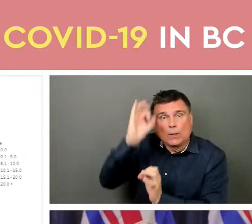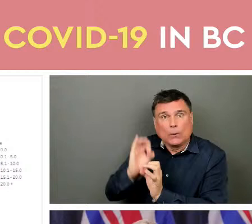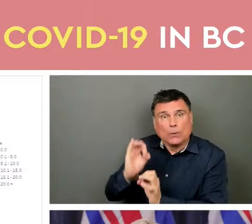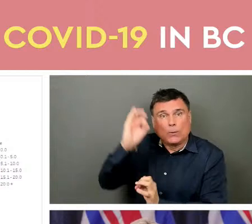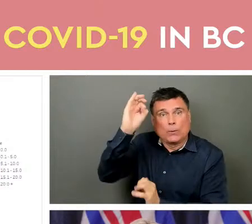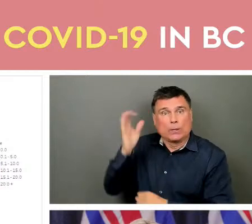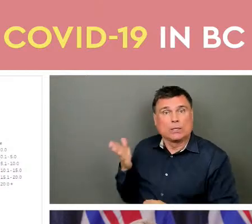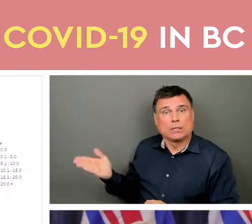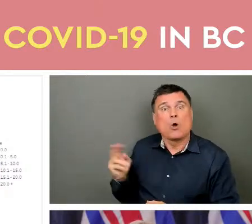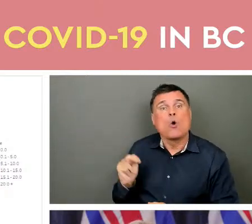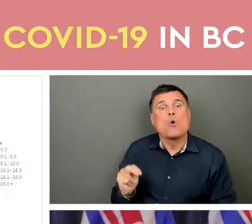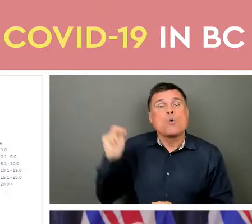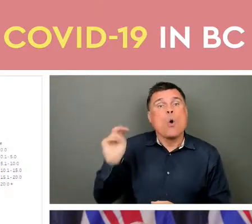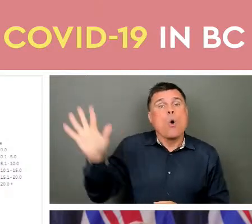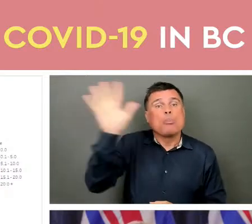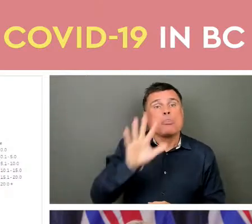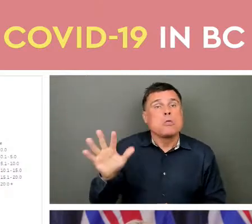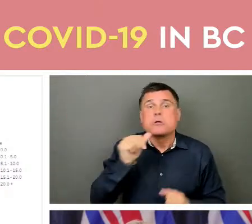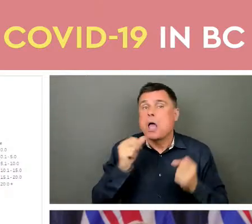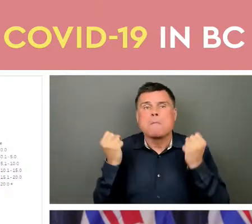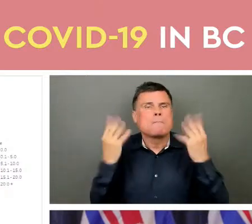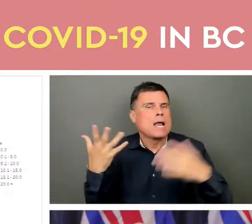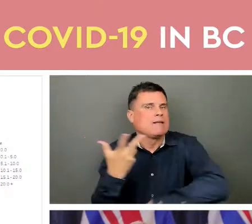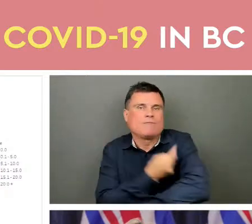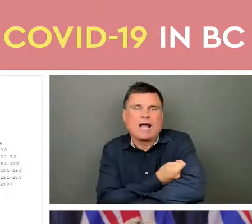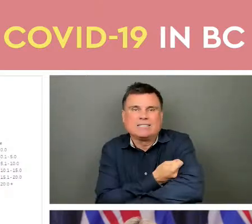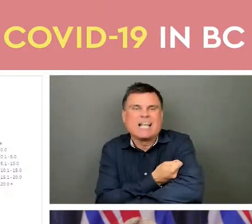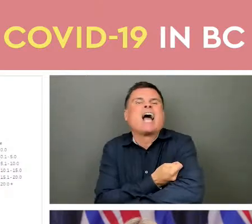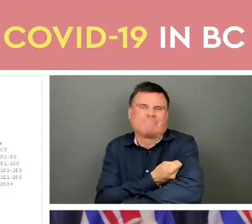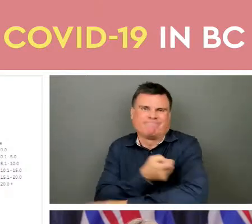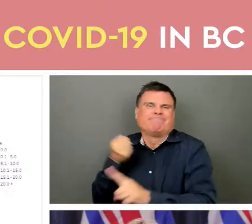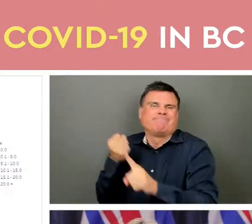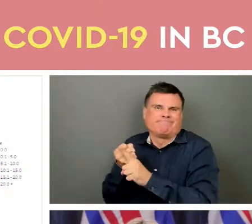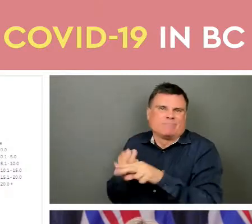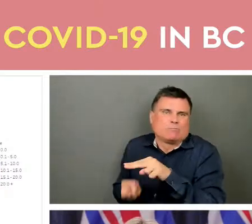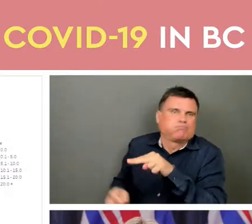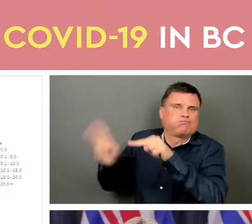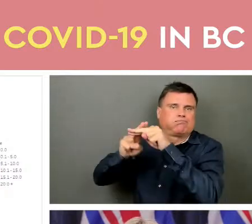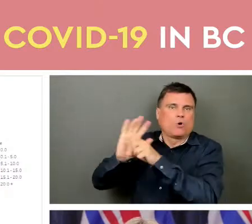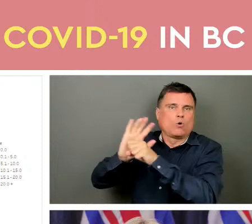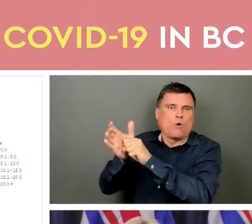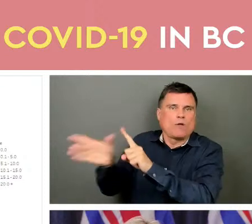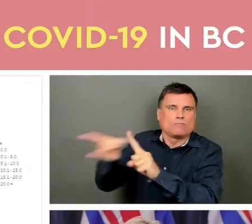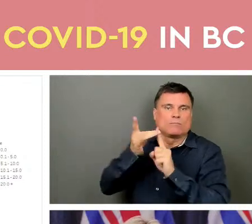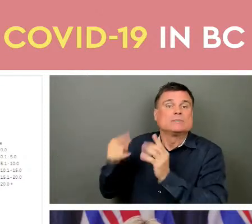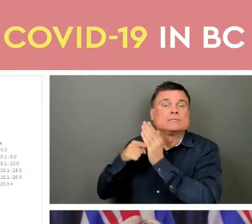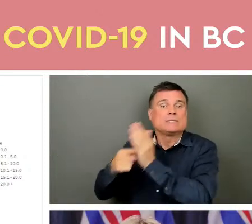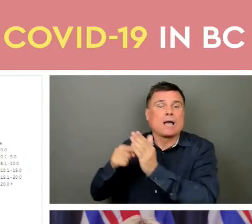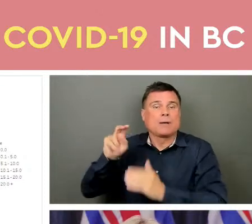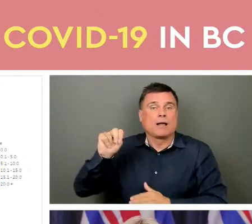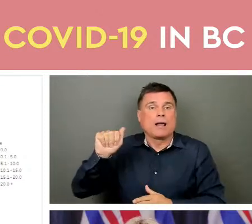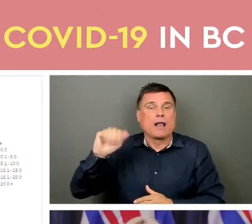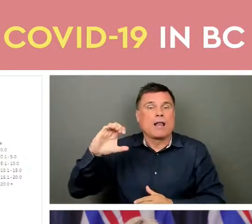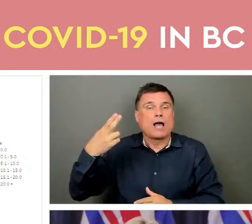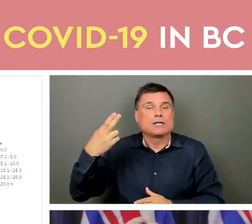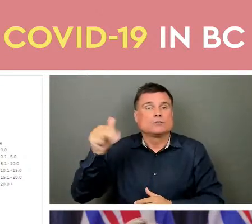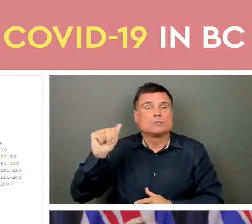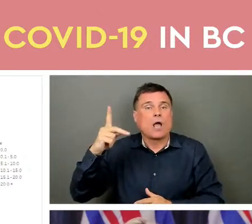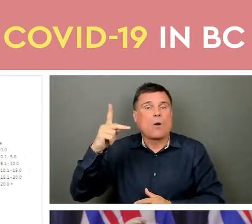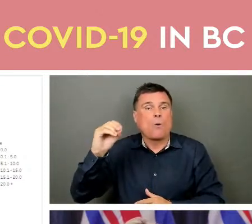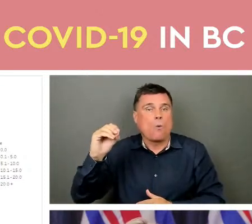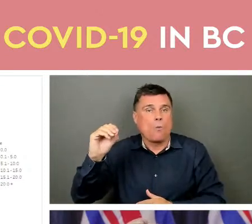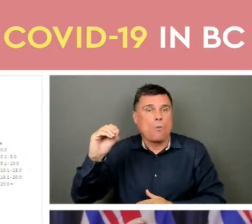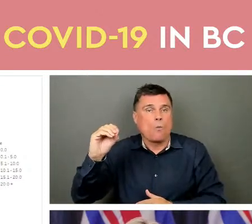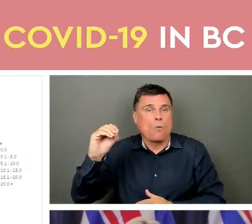in the northern health region. Some of those areas, in Niska and Chaco, for example, very small numbers can lead to high